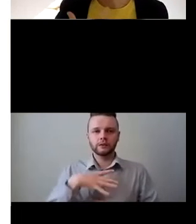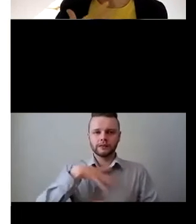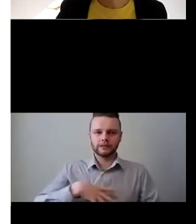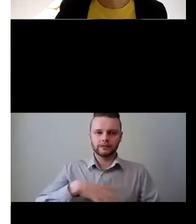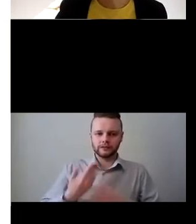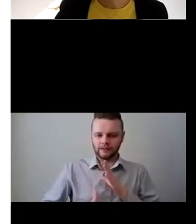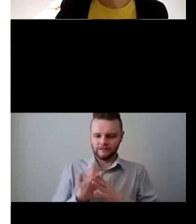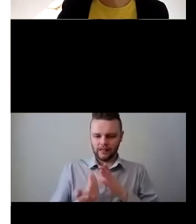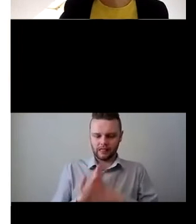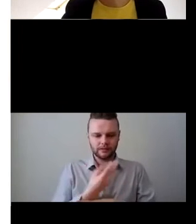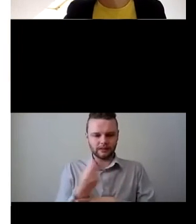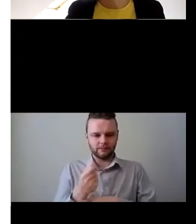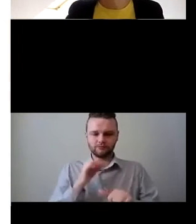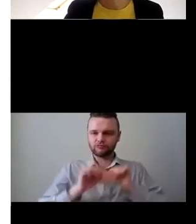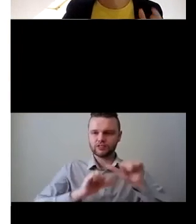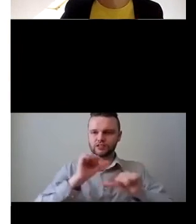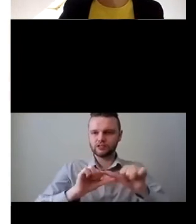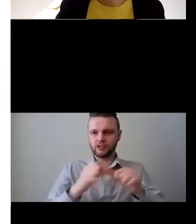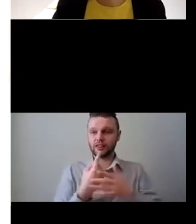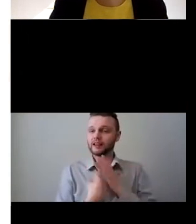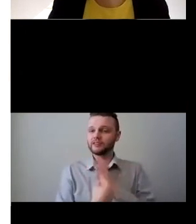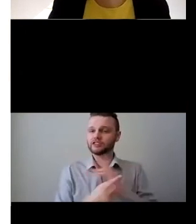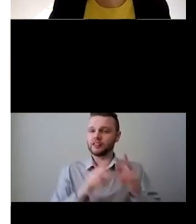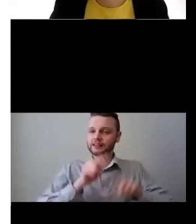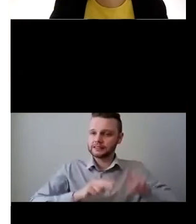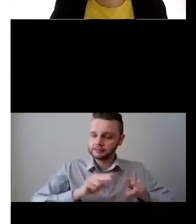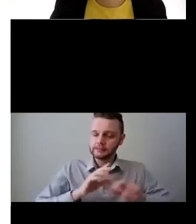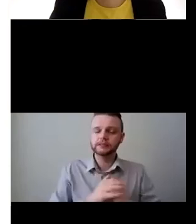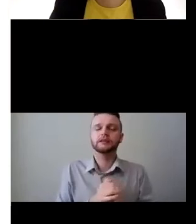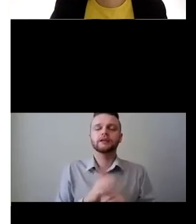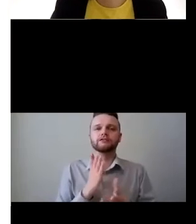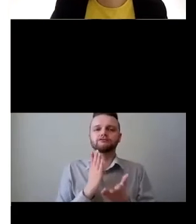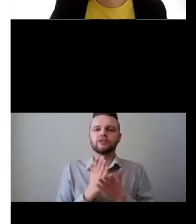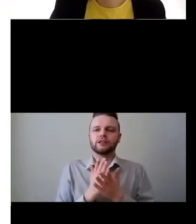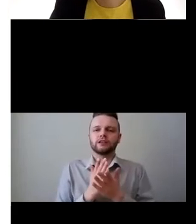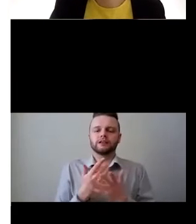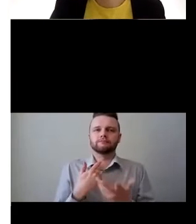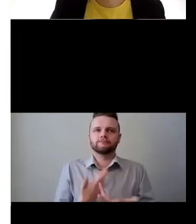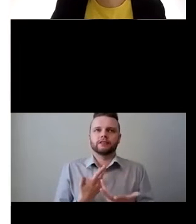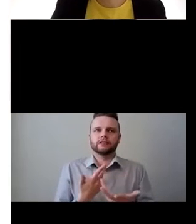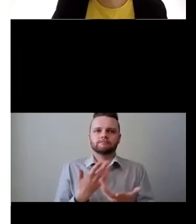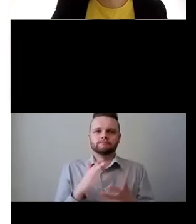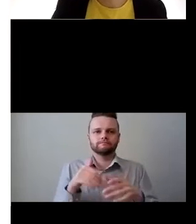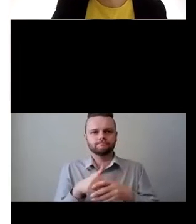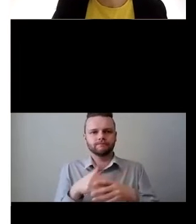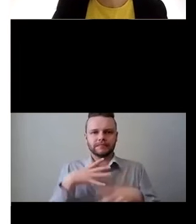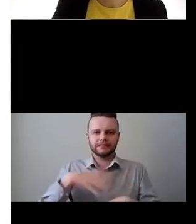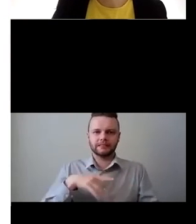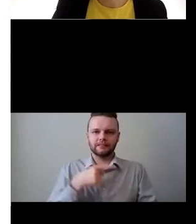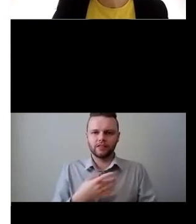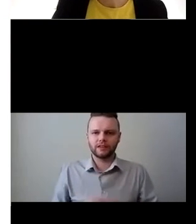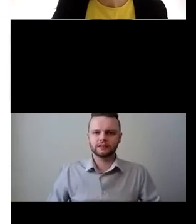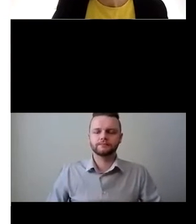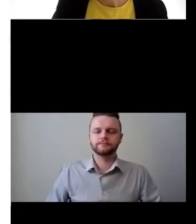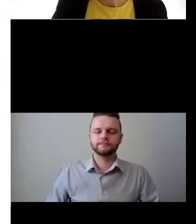some procedures of the individual assessment. So that also the court very much acknowledged the need for that,